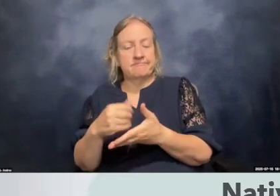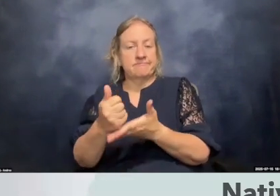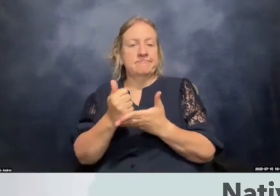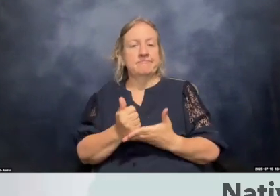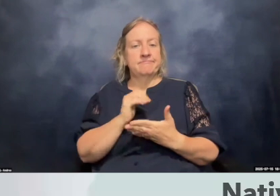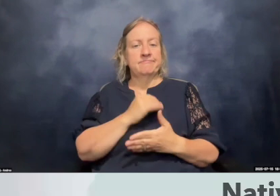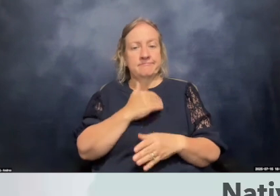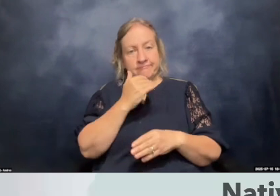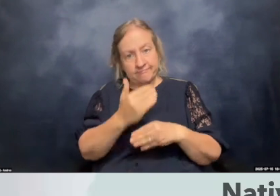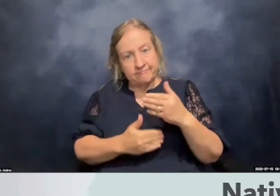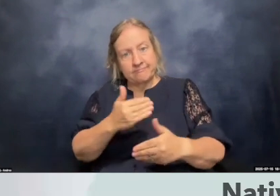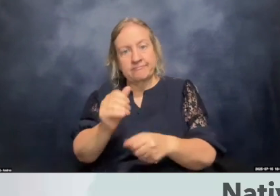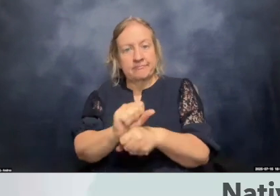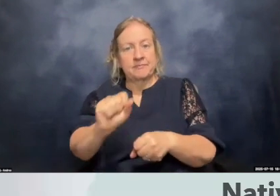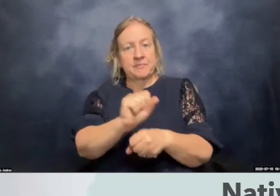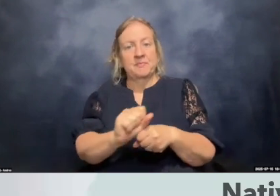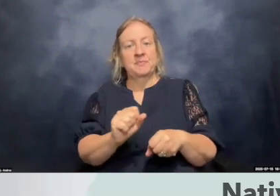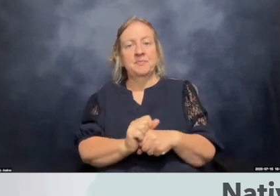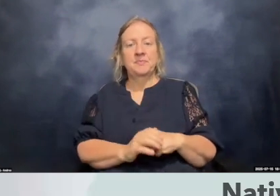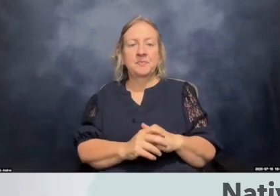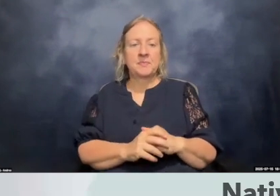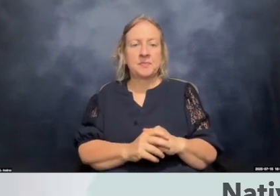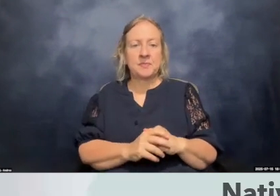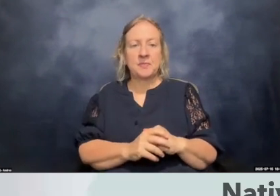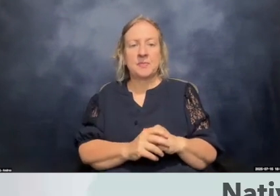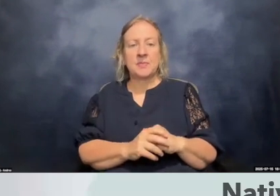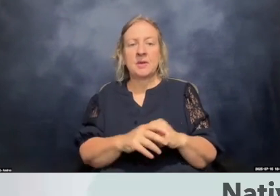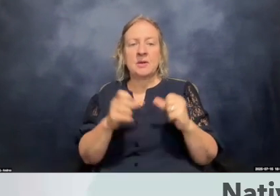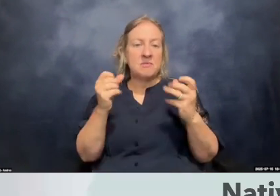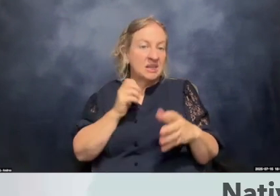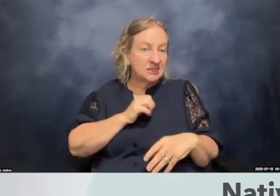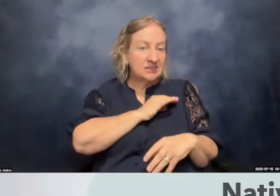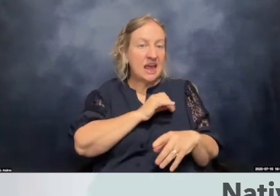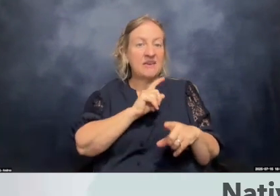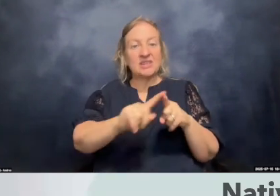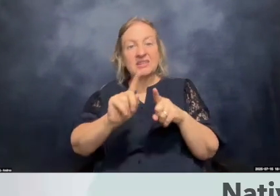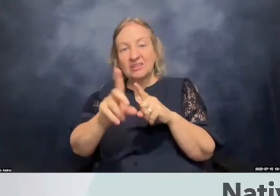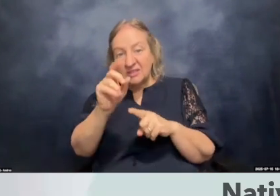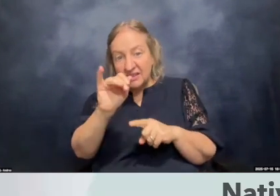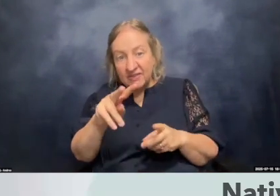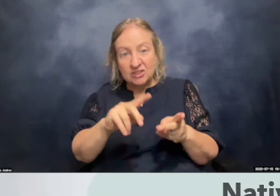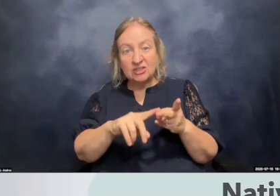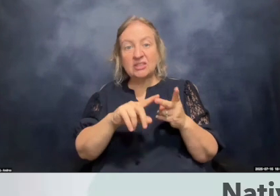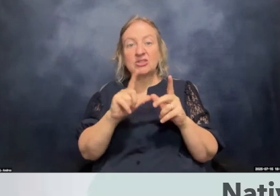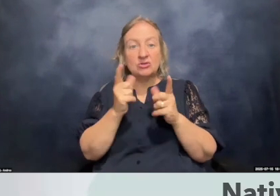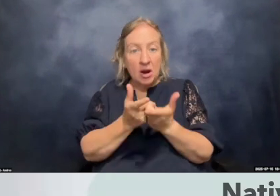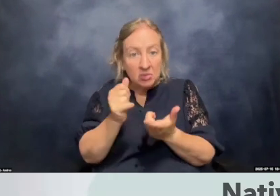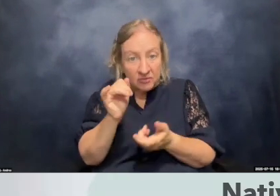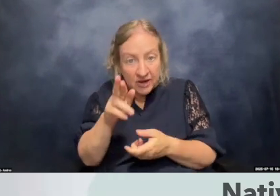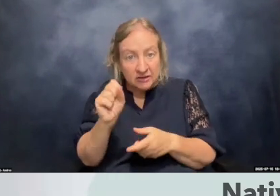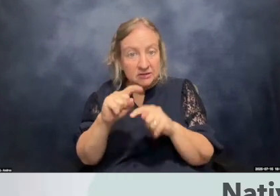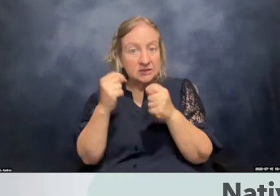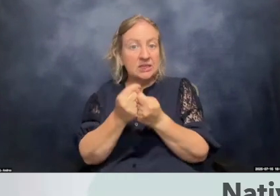involving CARB staff from multiple divisions and the Tribal Affairs team at CalSTAR, one of CARB's program